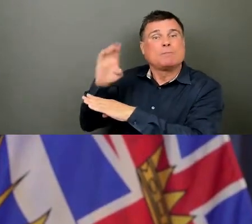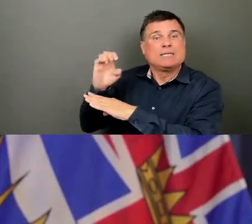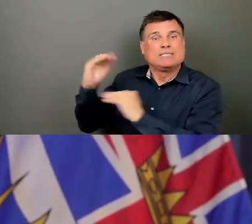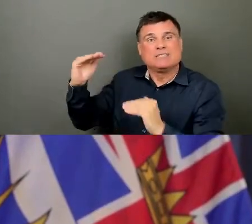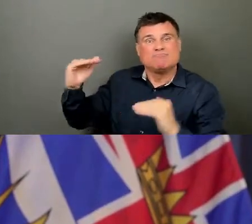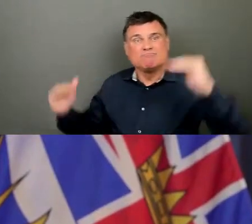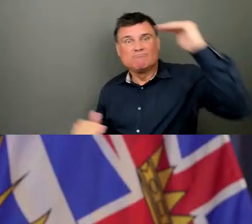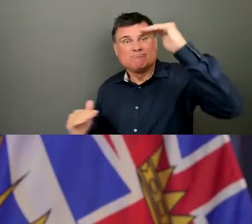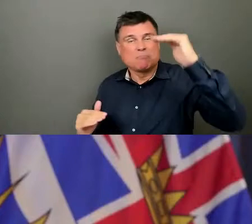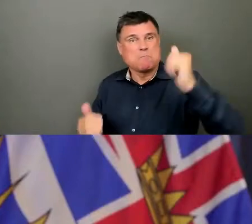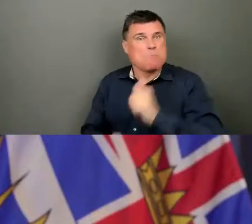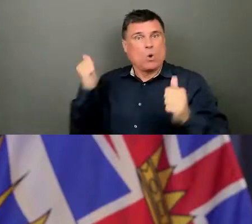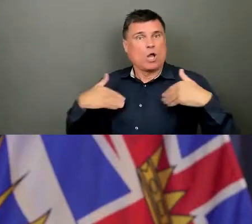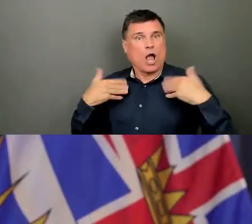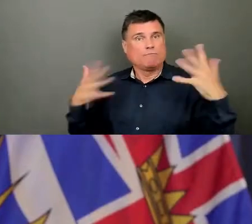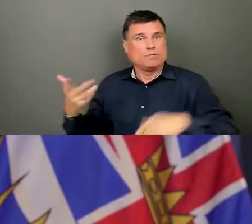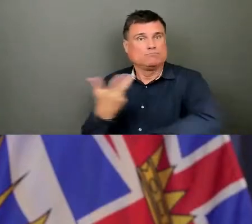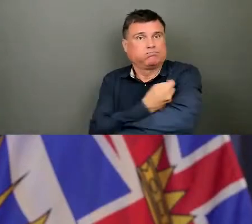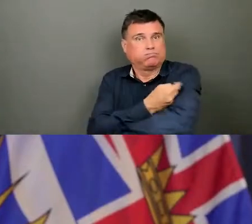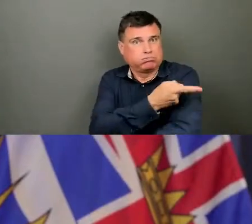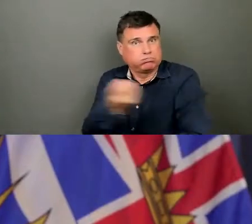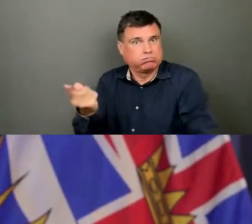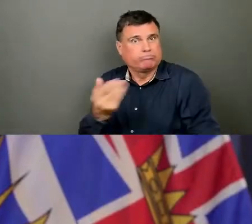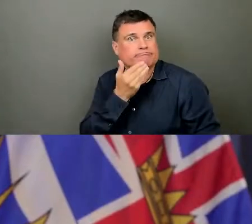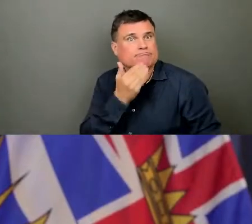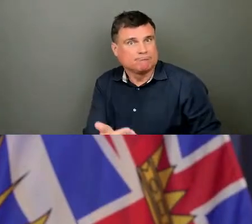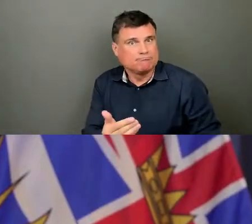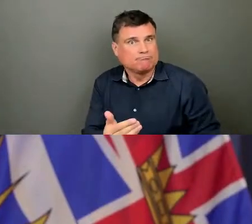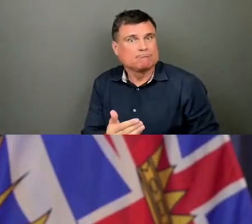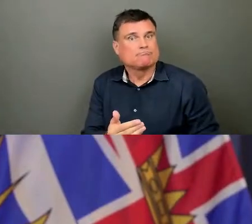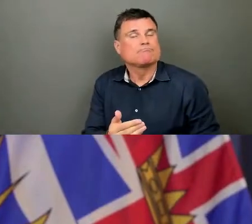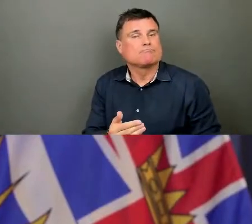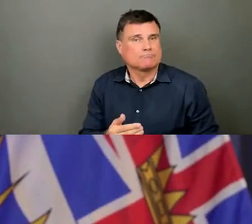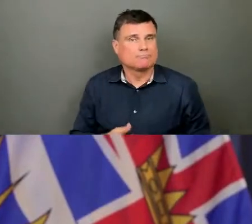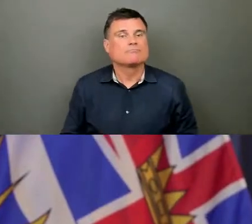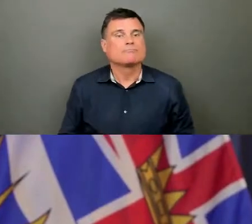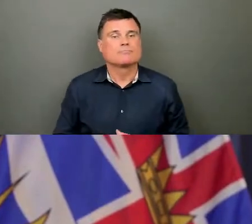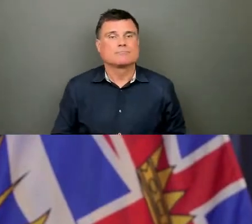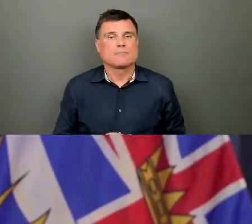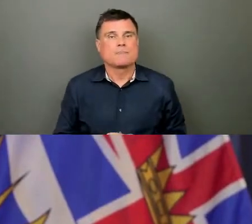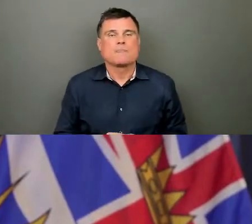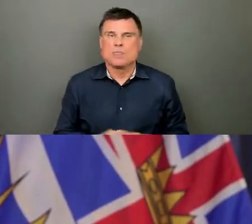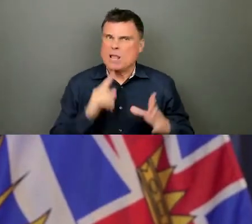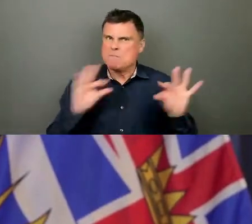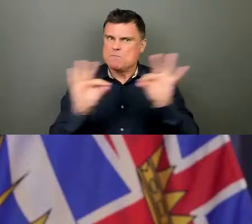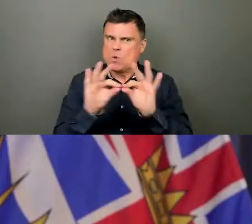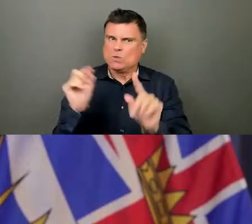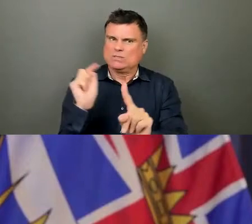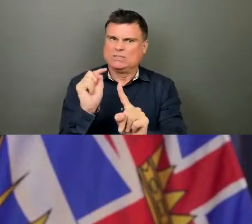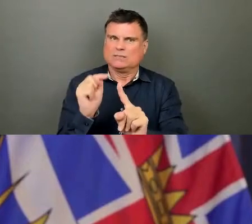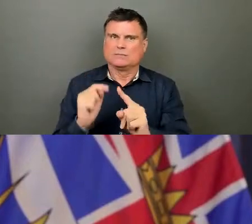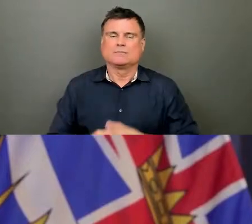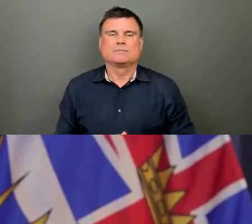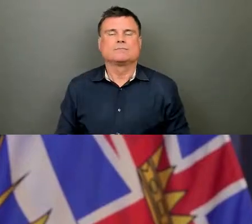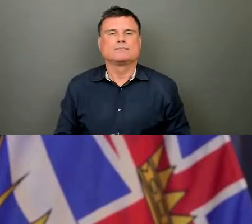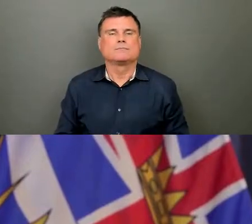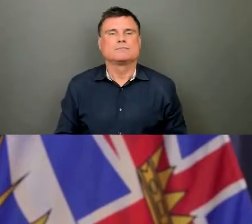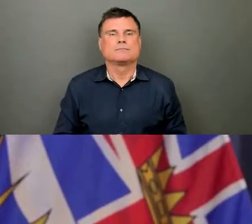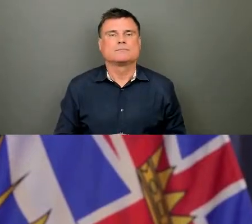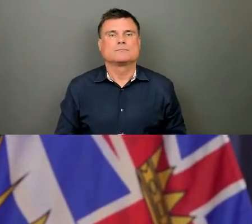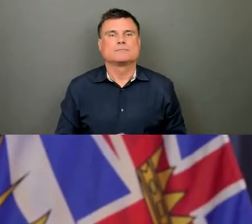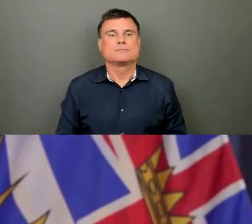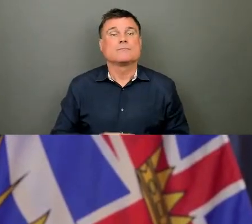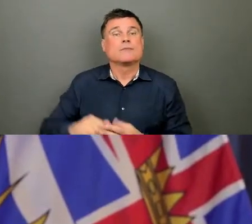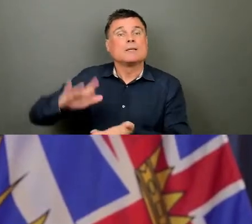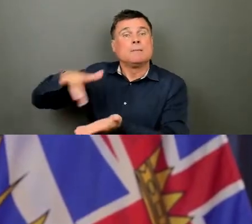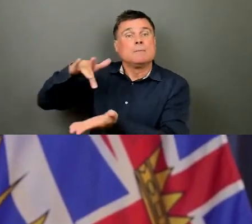think, the value of vaccination now. And that's an important and positive thing. Secondly, we have seen, Interior